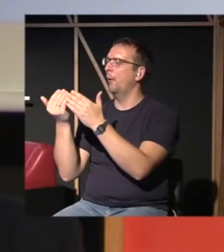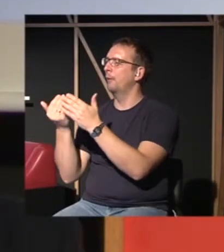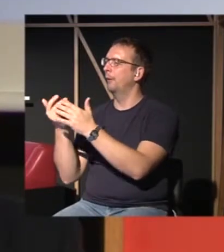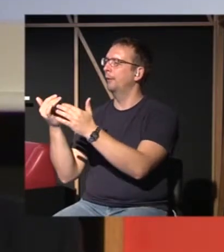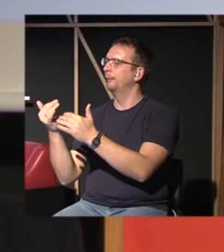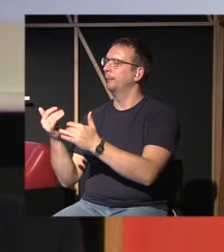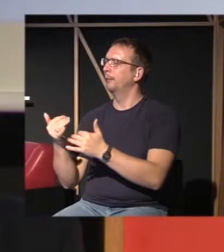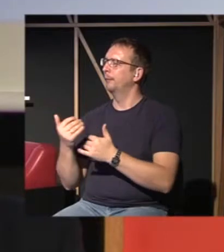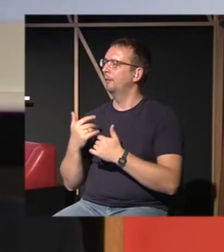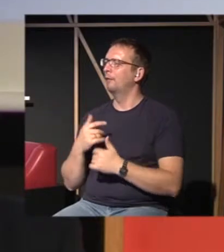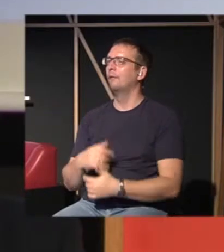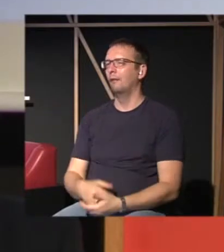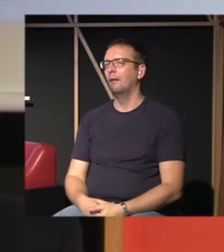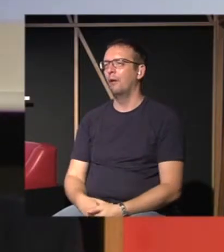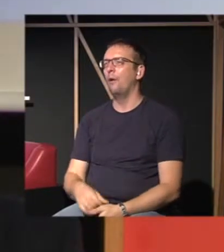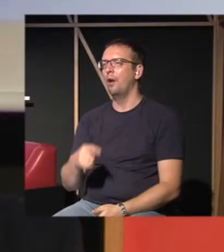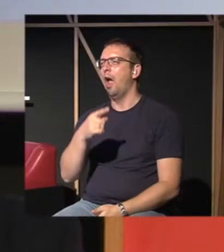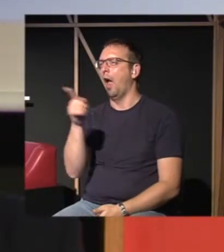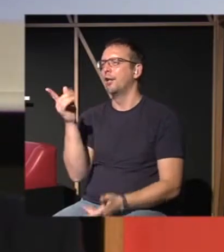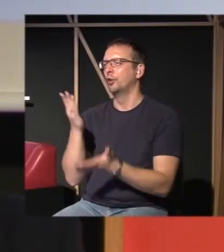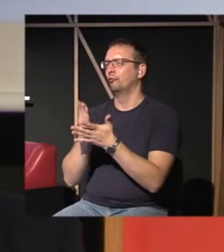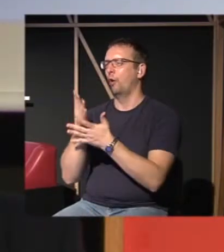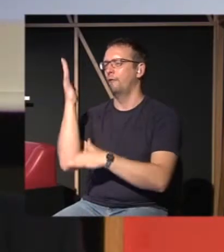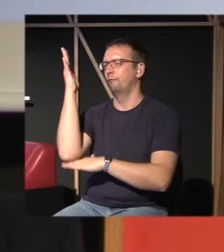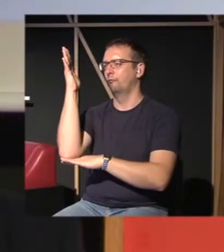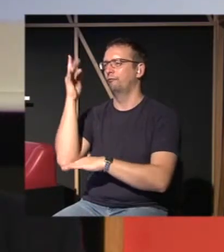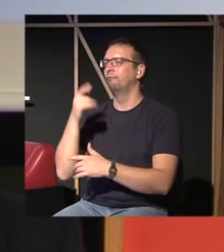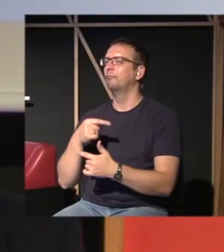keep moving on. Once you've found a solution to one problem, you move on to the next one.